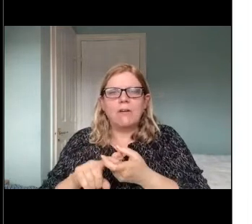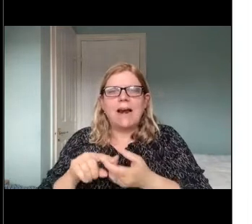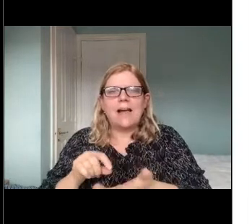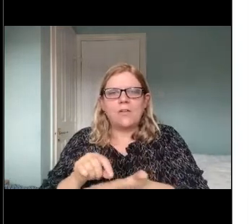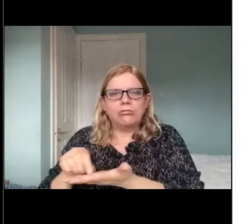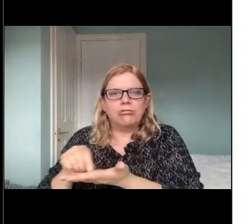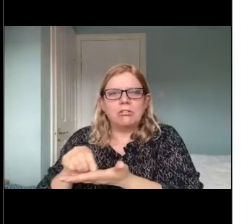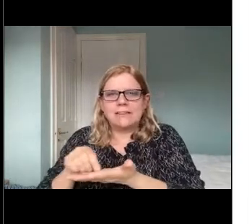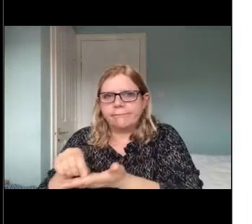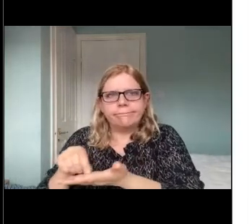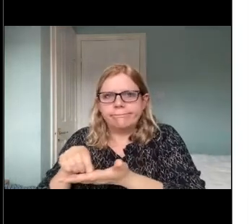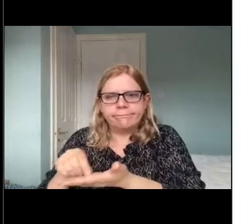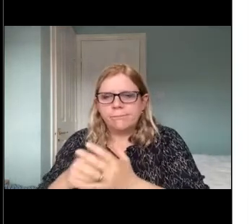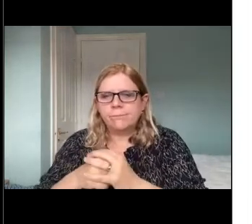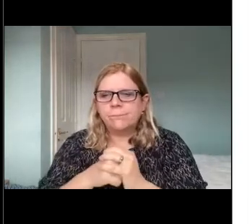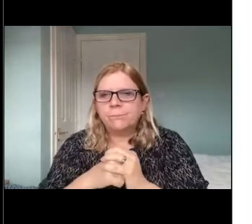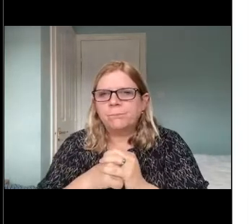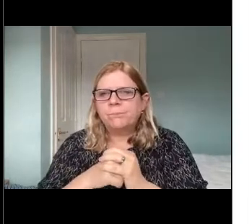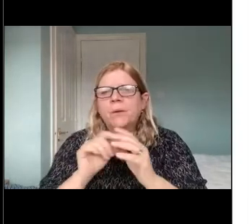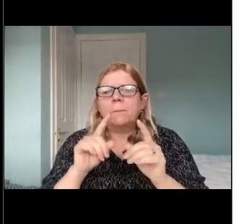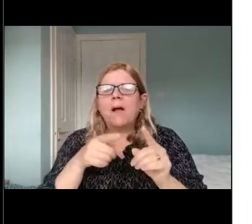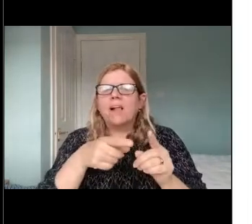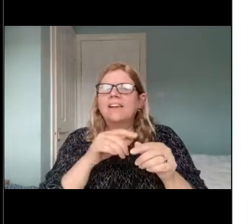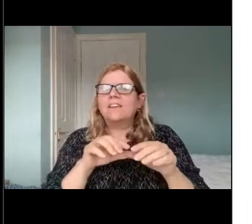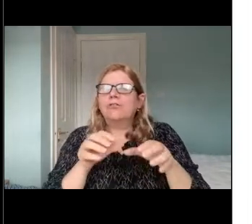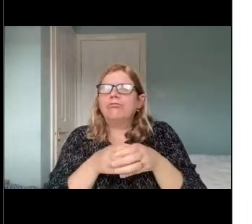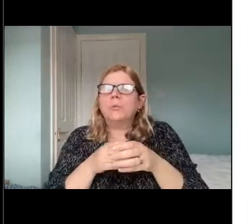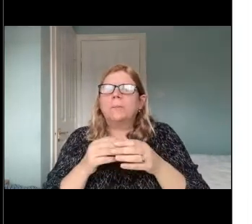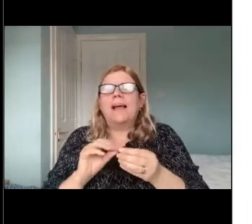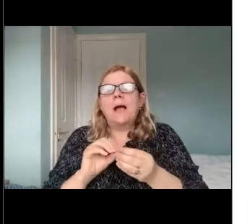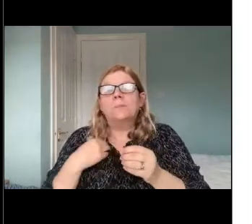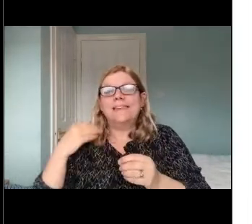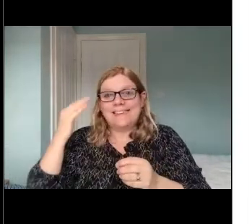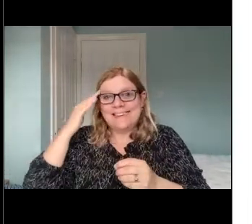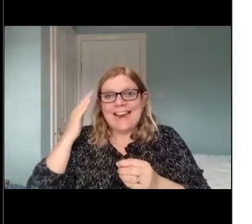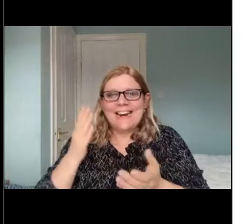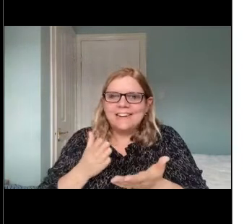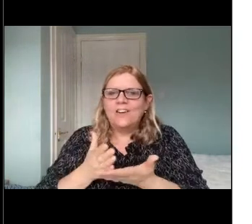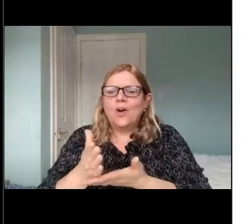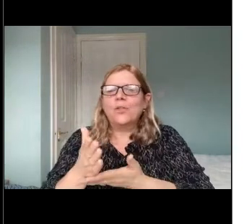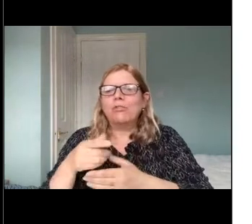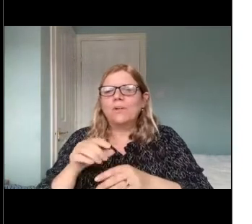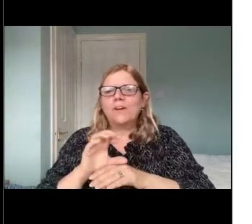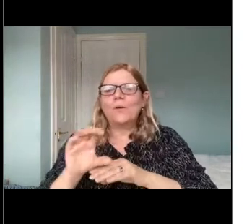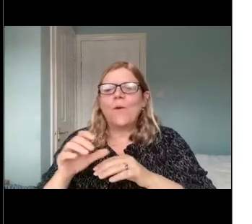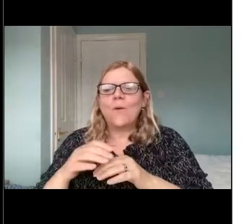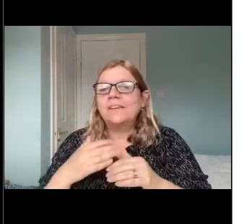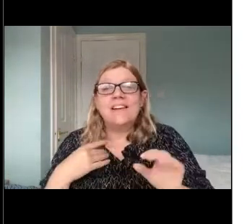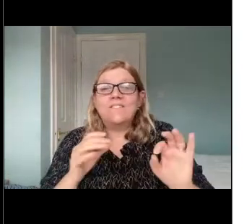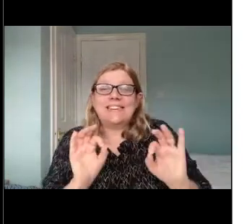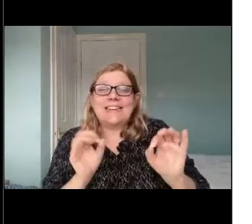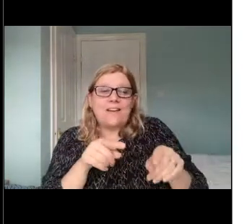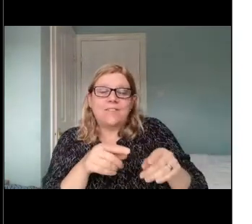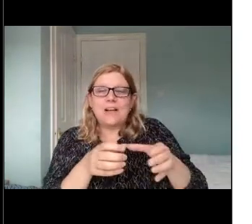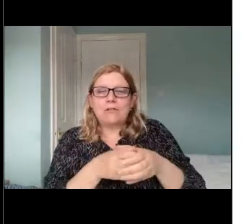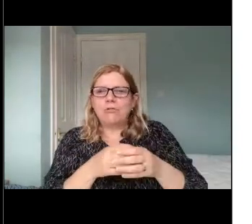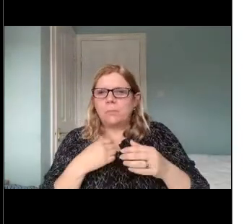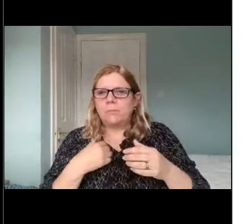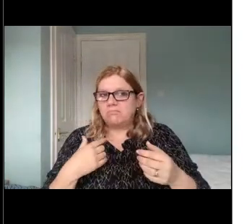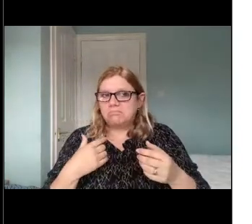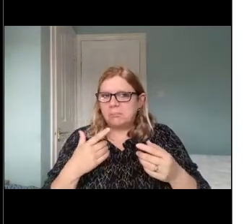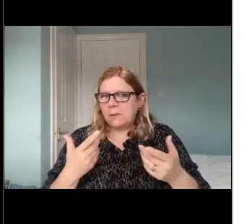were the group that I worked with. I relied on them writing everything down for me. So this group were the ones who got me